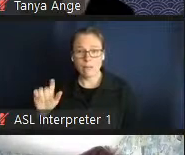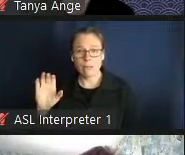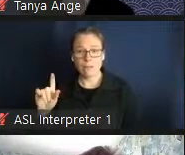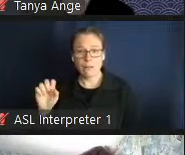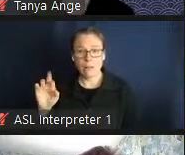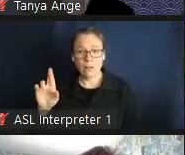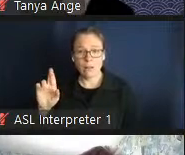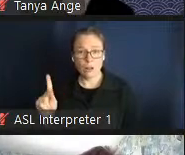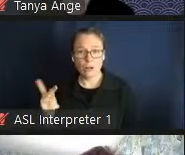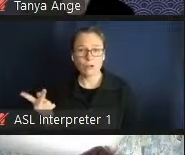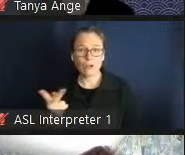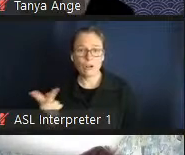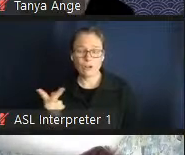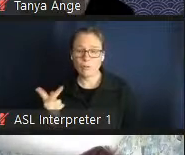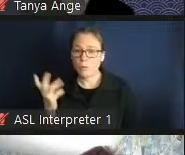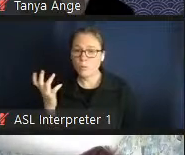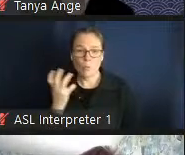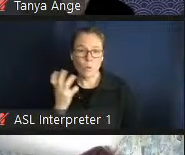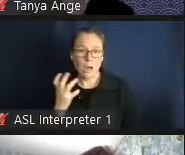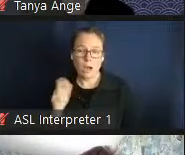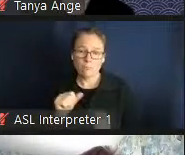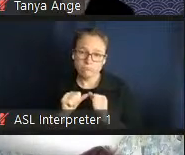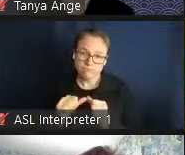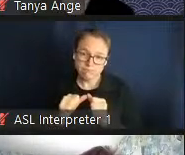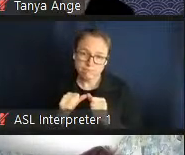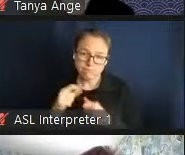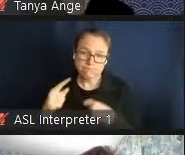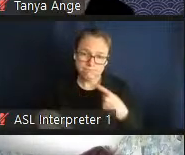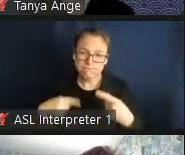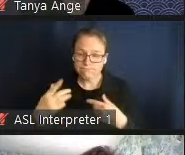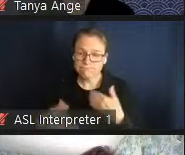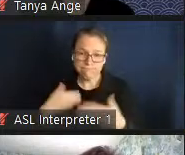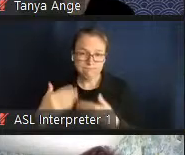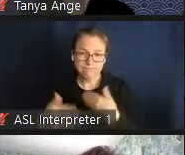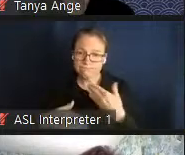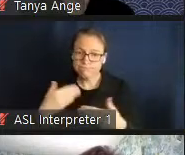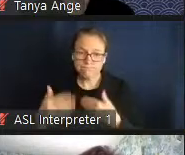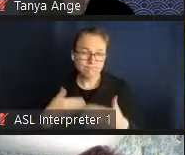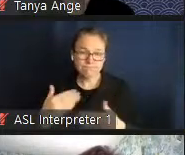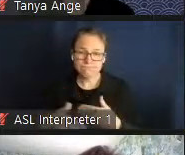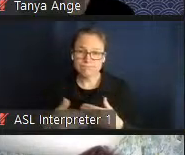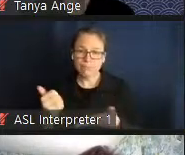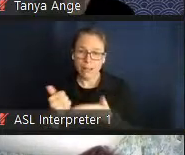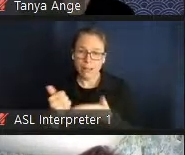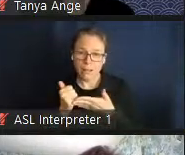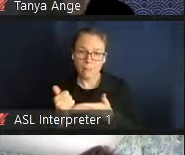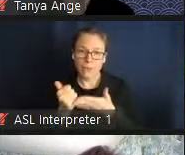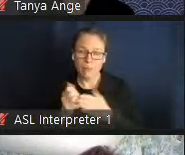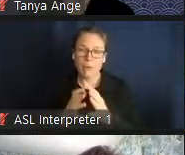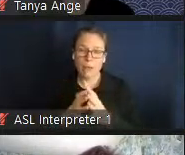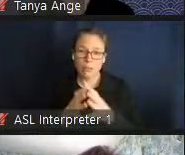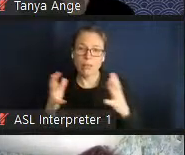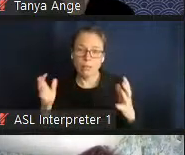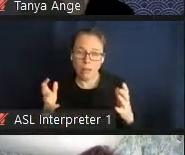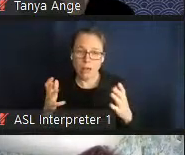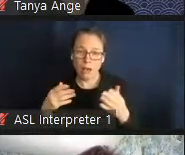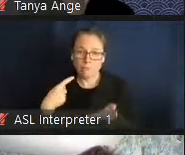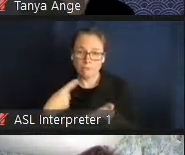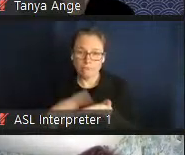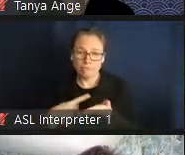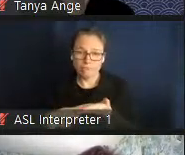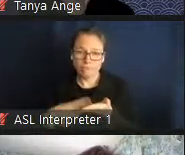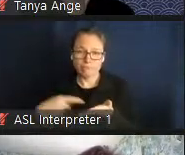for really just keeping the wheels on the bus, as I have said throughout this process, and helping us get through